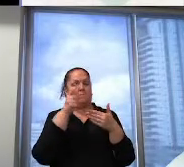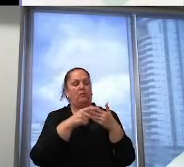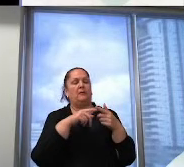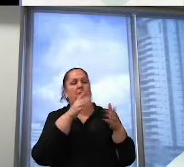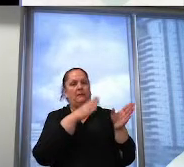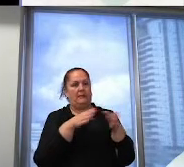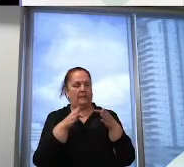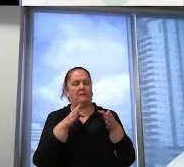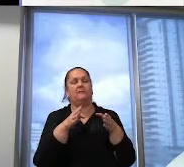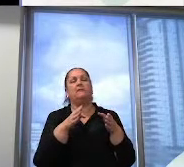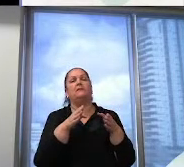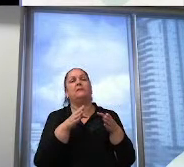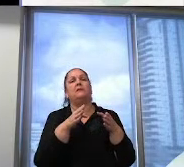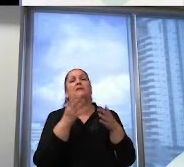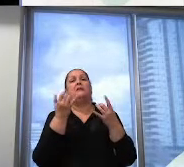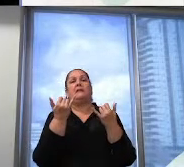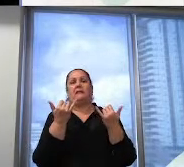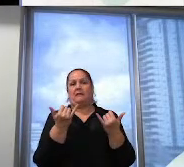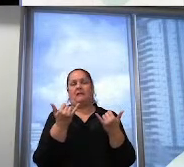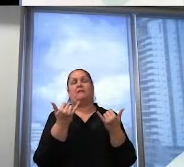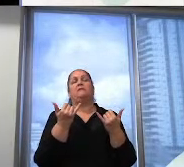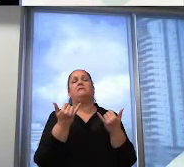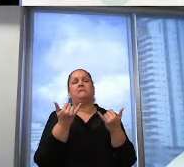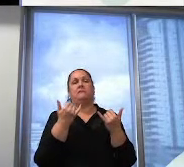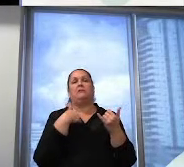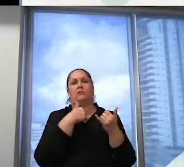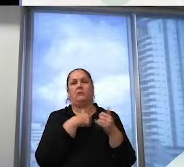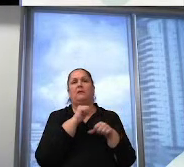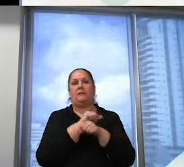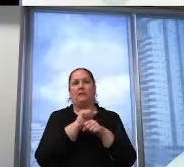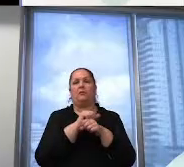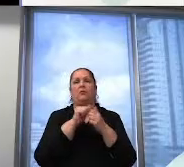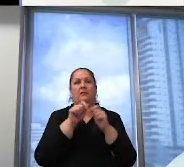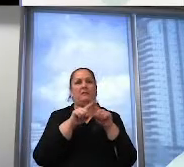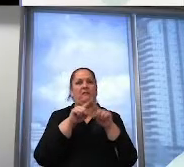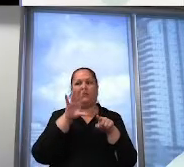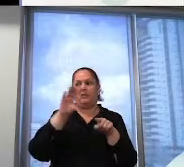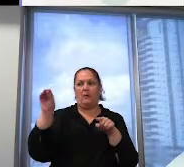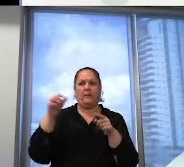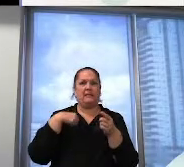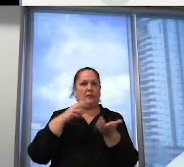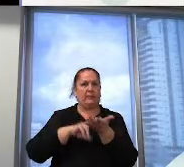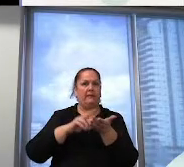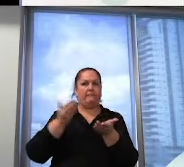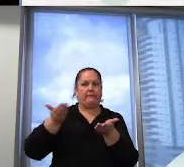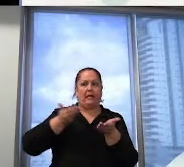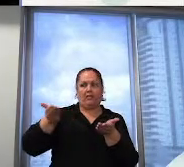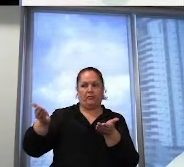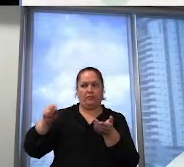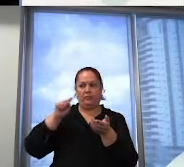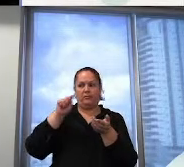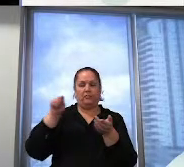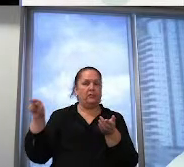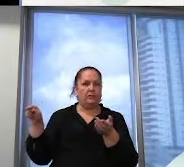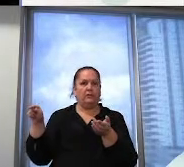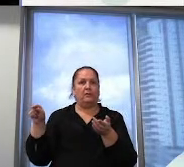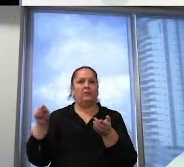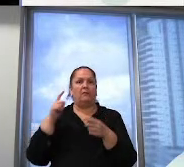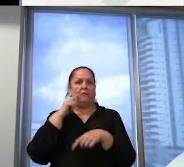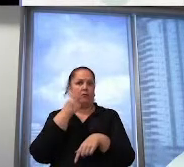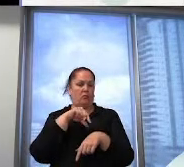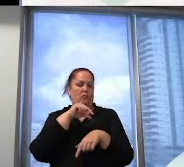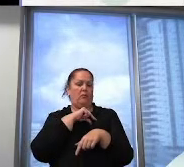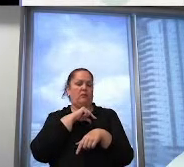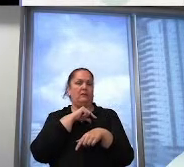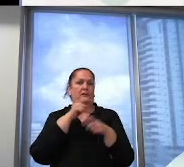our plan. And now we've been able to work with the vendors that we've hired and